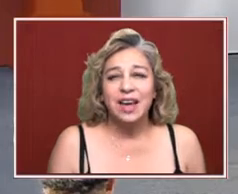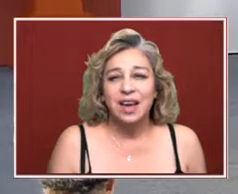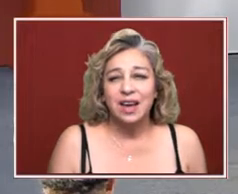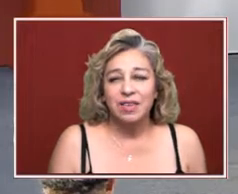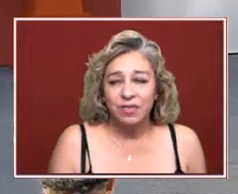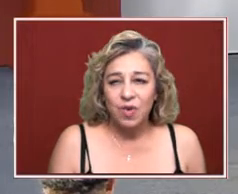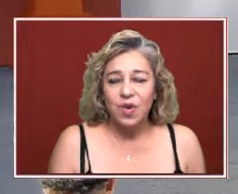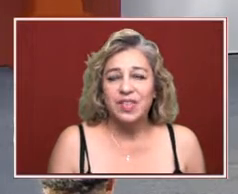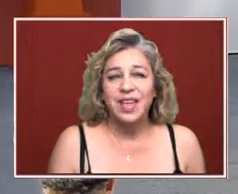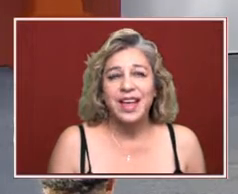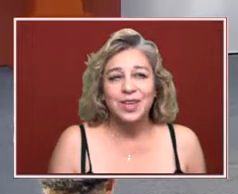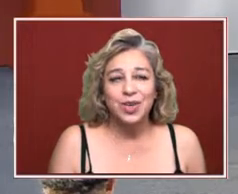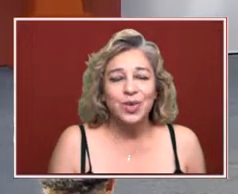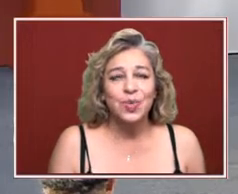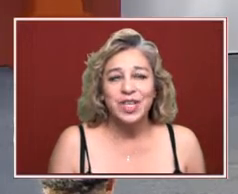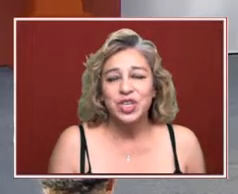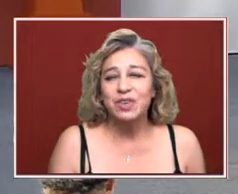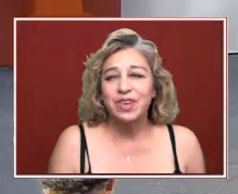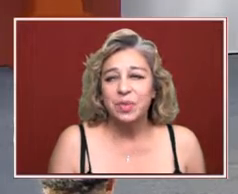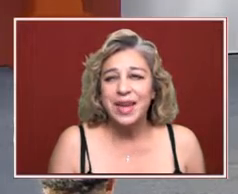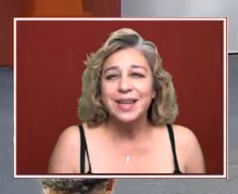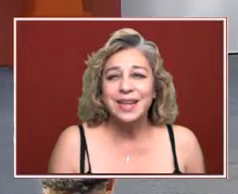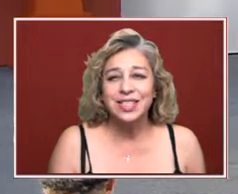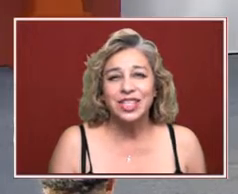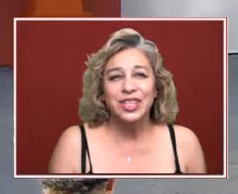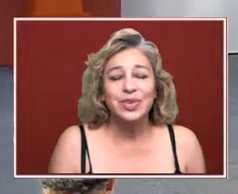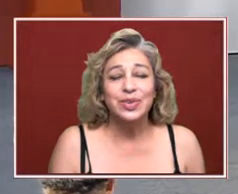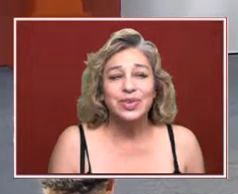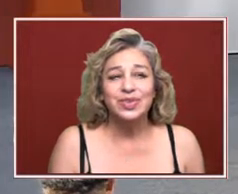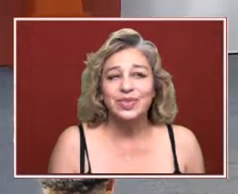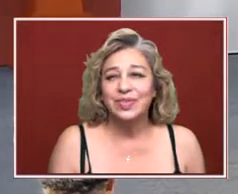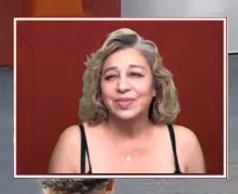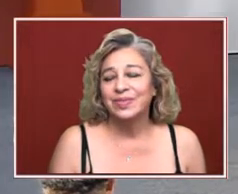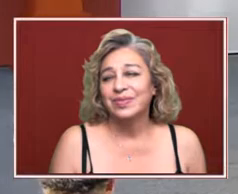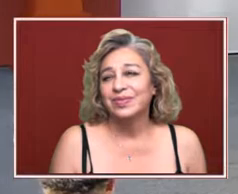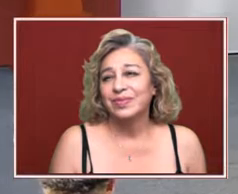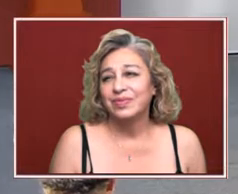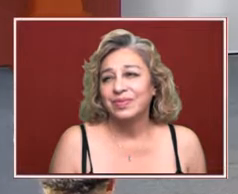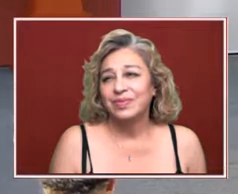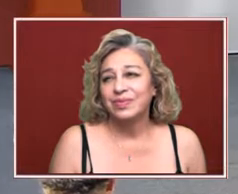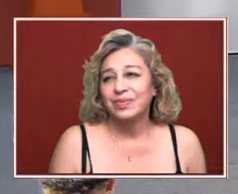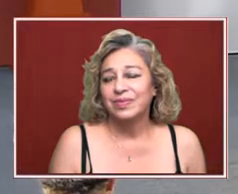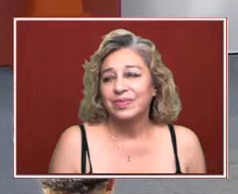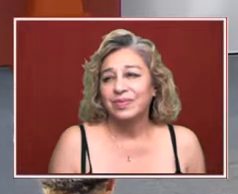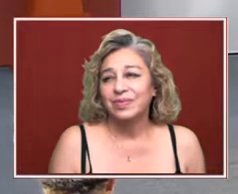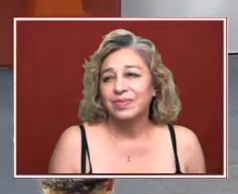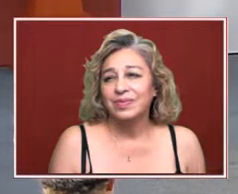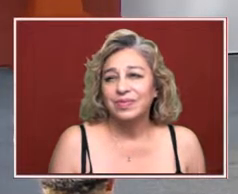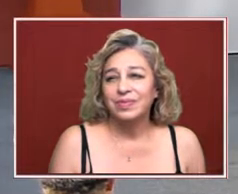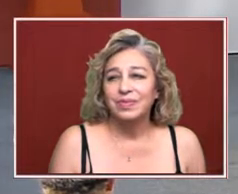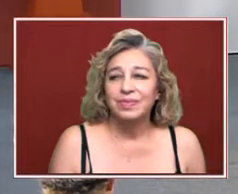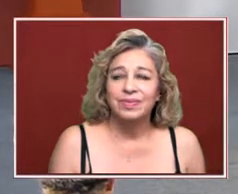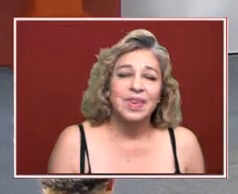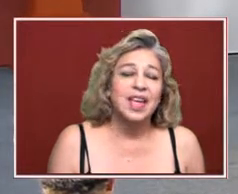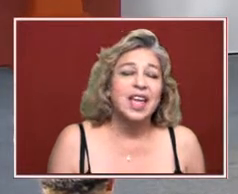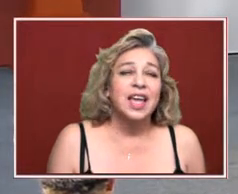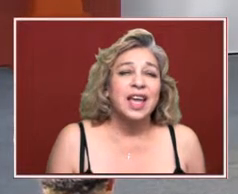take forth and do what you have commanded us to do. Este año y para que la voz de México, como lo he